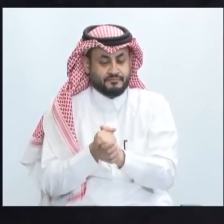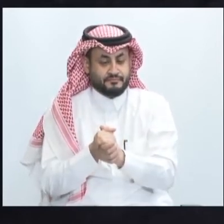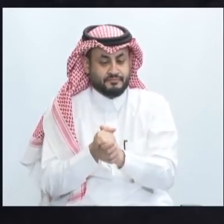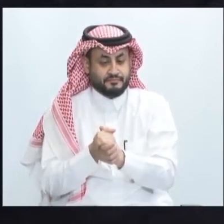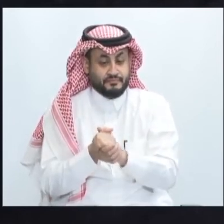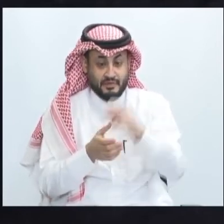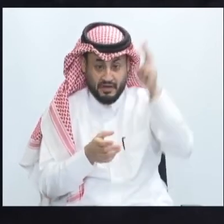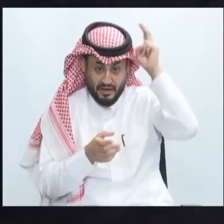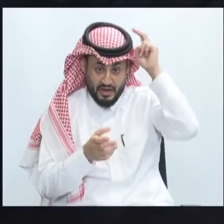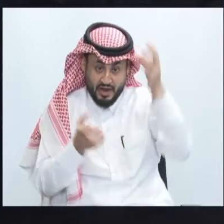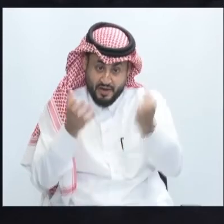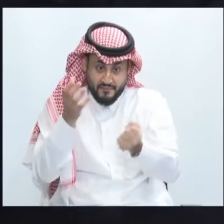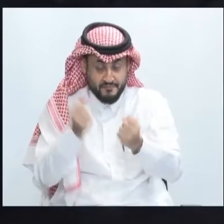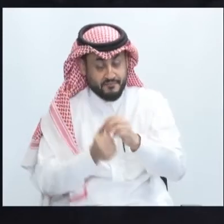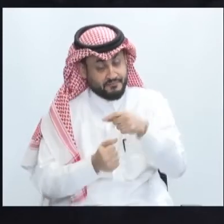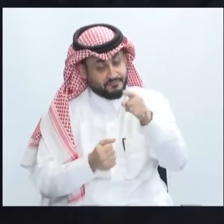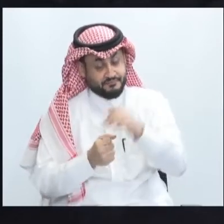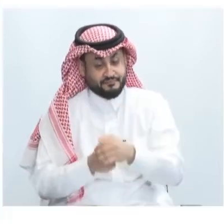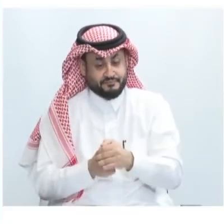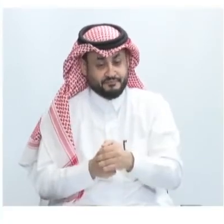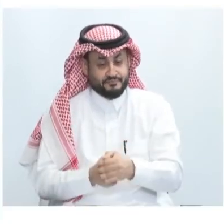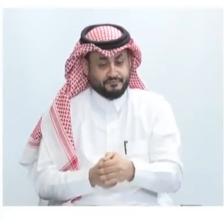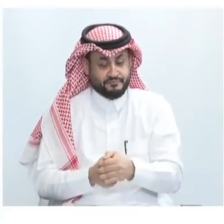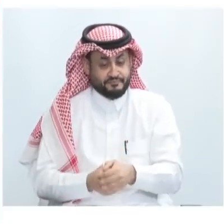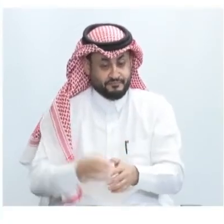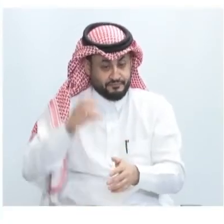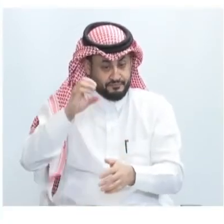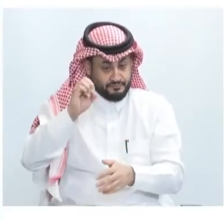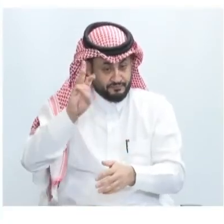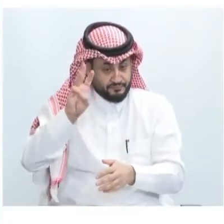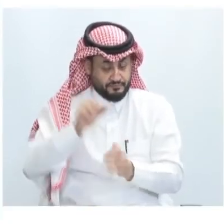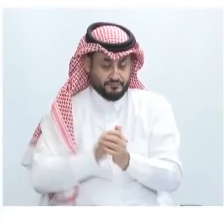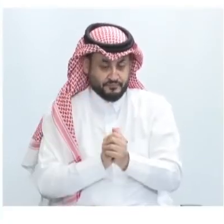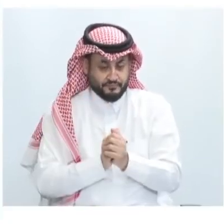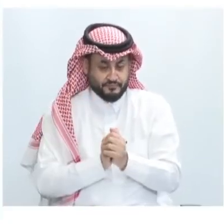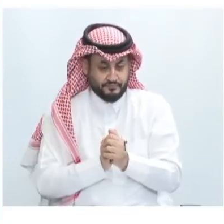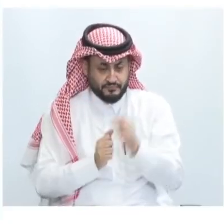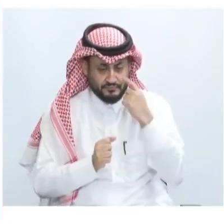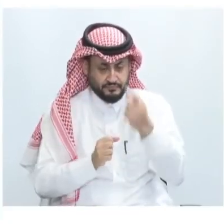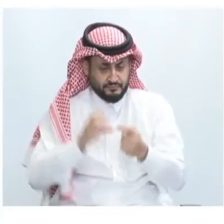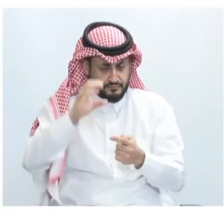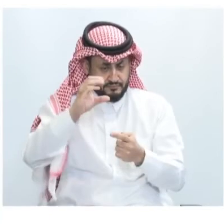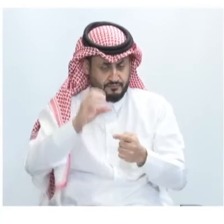C. Cow, excellent. Cow, cow. Okay. Now we have the letter C.